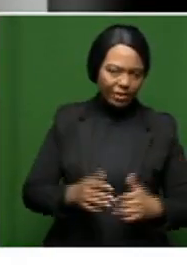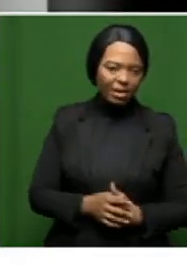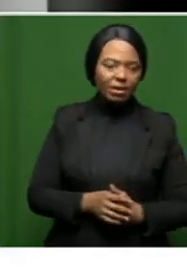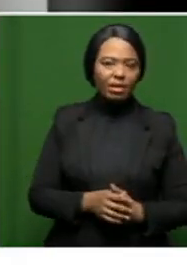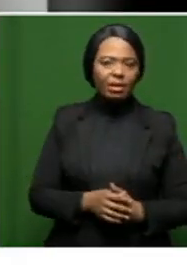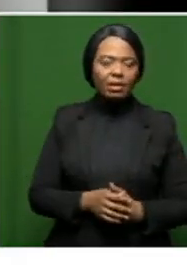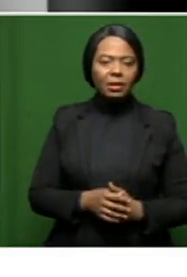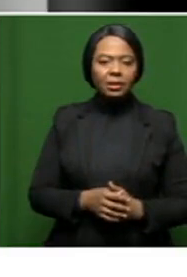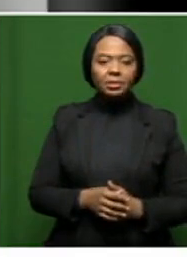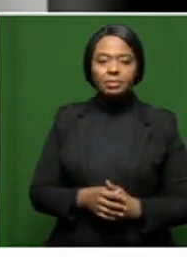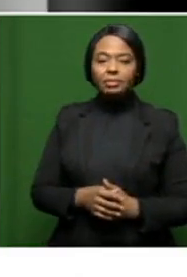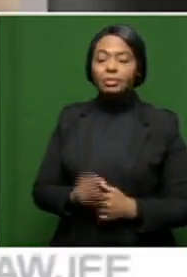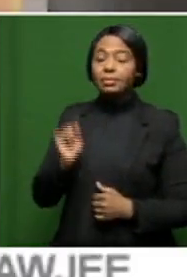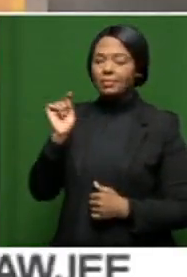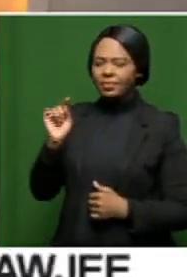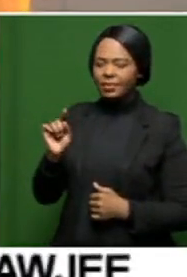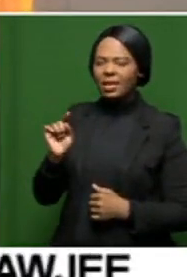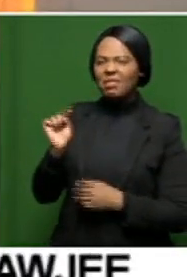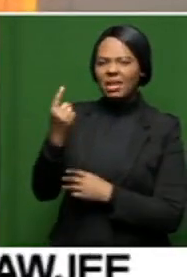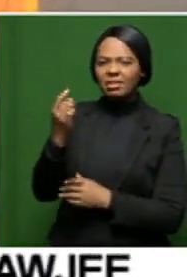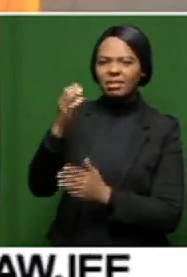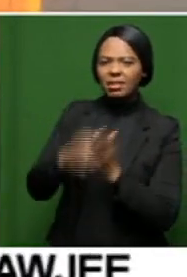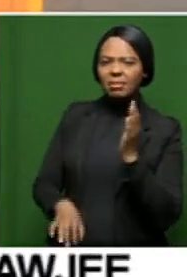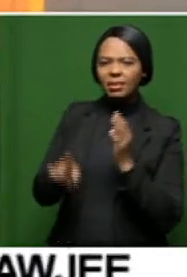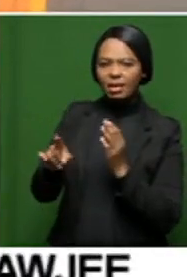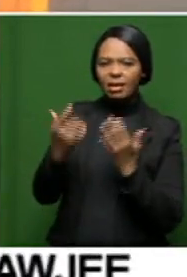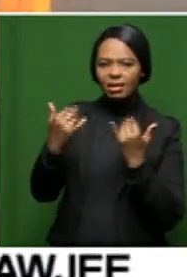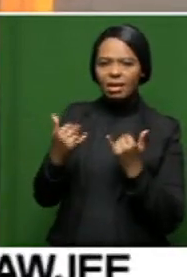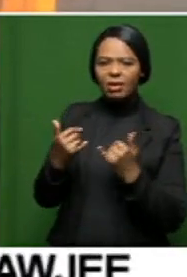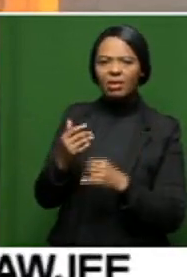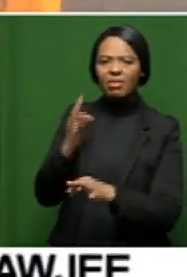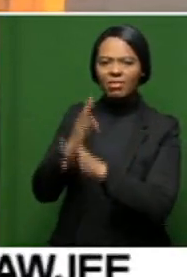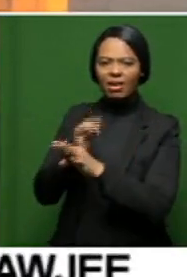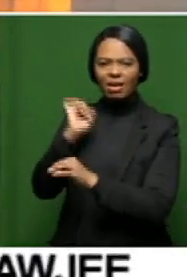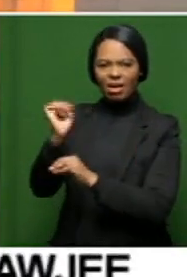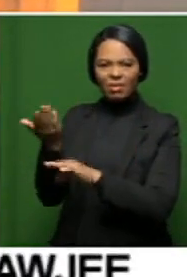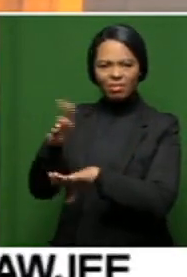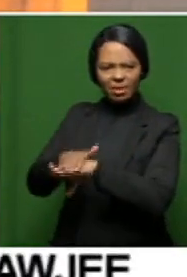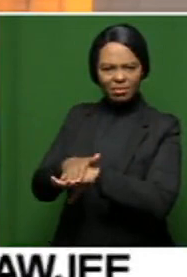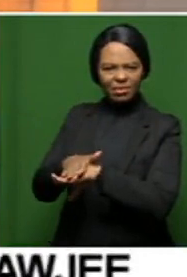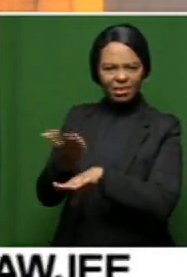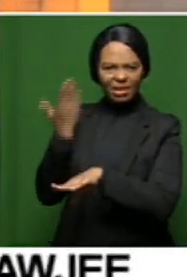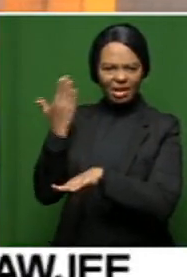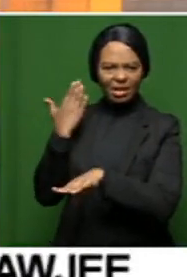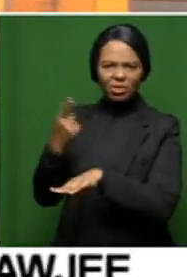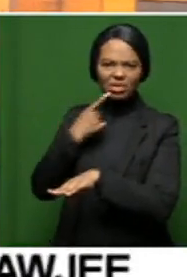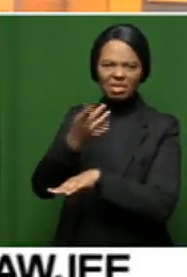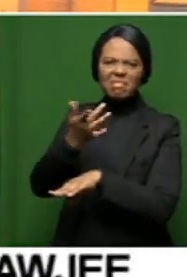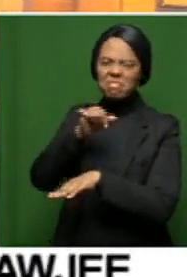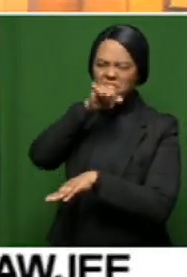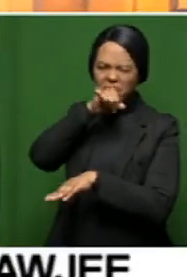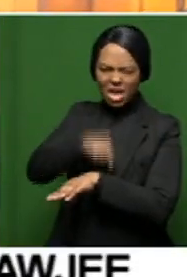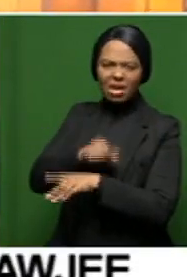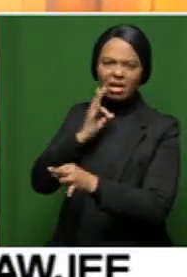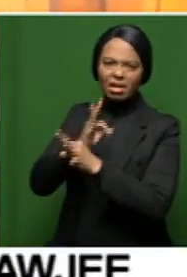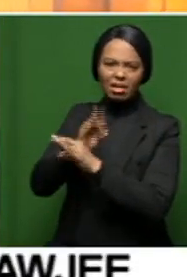Mm-hmm. Now, the first chapter is your heartfelt letter to your late dad, whom you describe as your biggest fan. I mean, speak to us about this